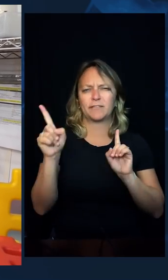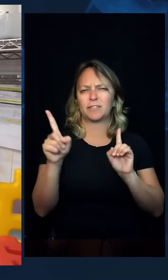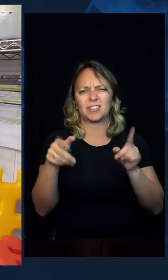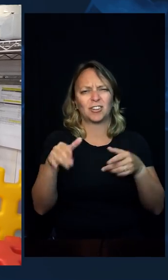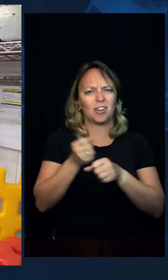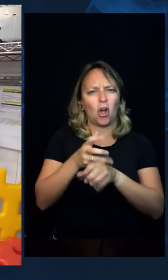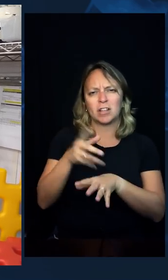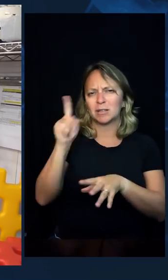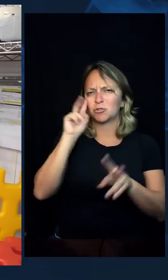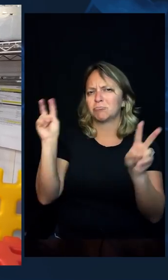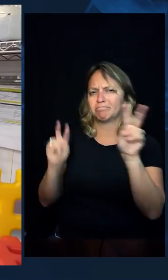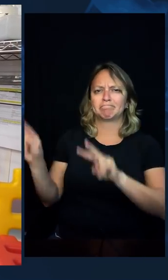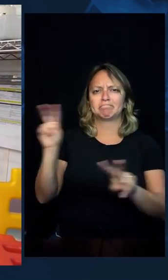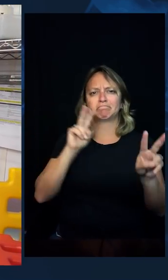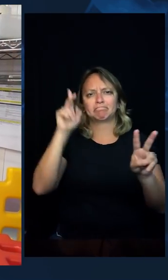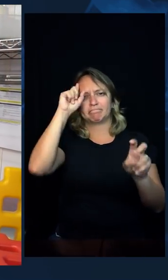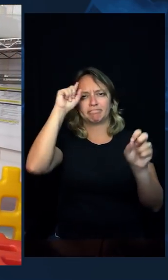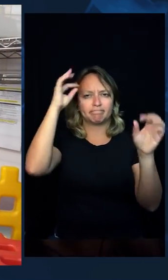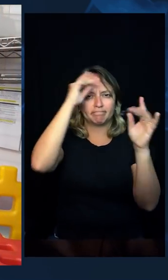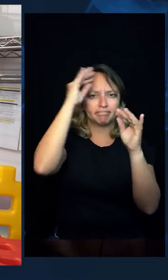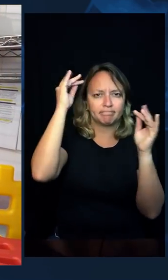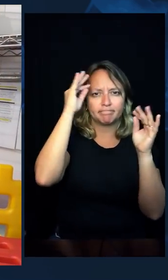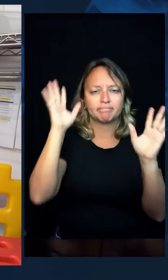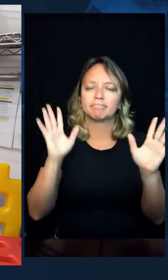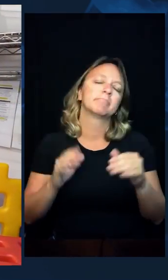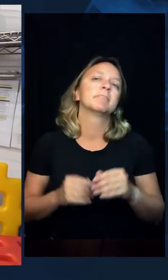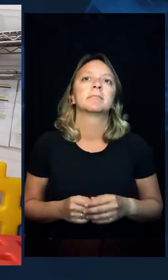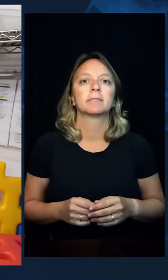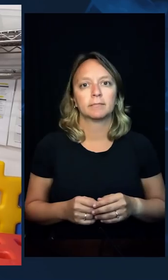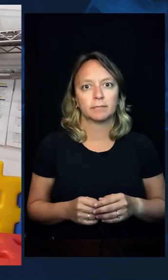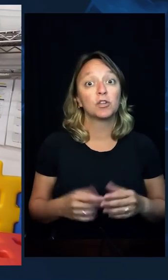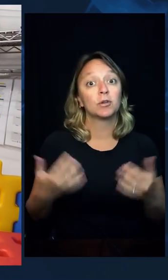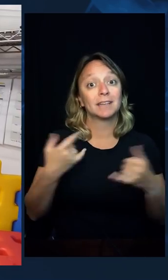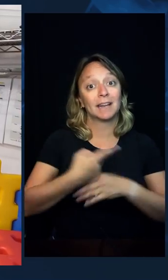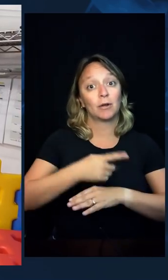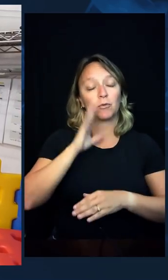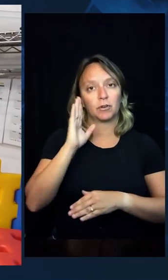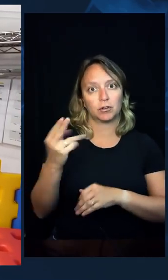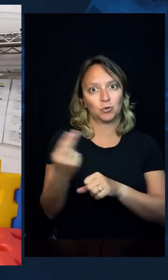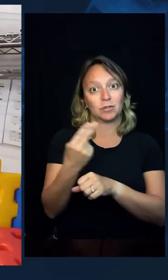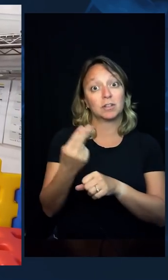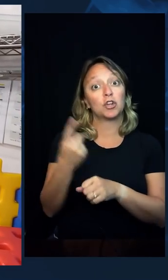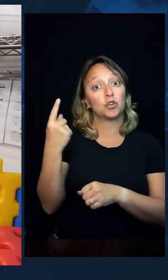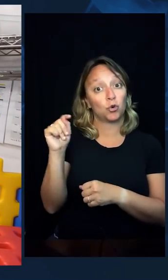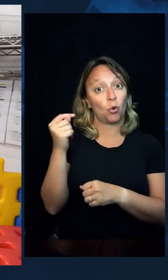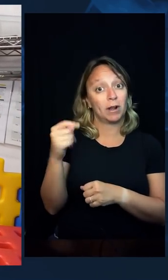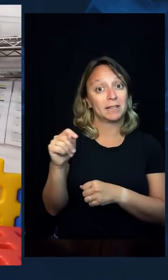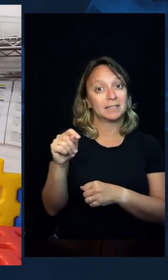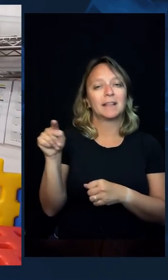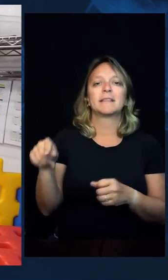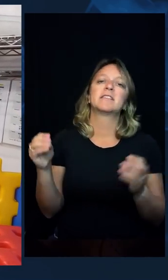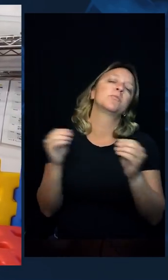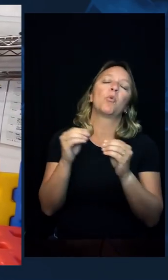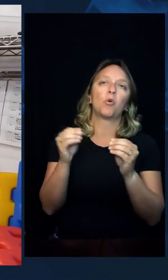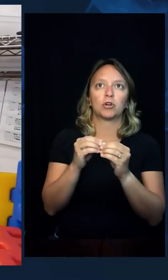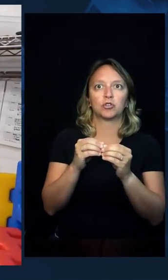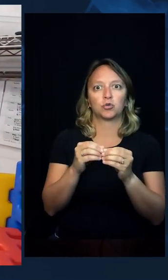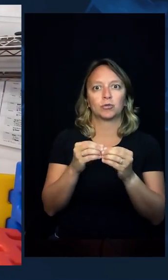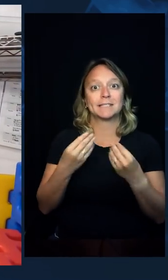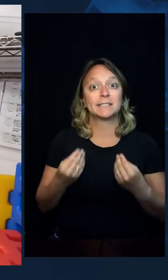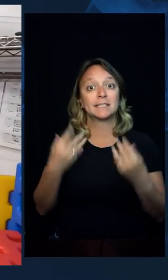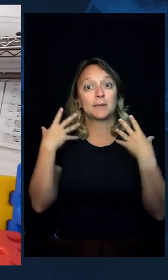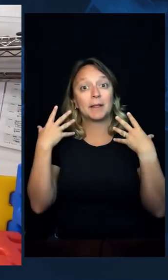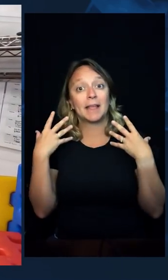the people around us that are gonna be enriching the animal. So today we're gonna start with some toys. This is gonna be more to stimulate this animal